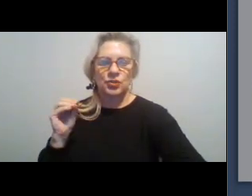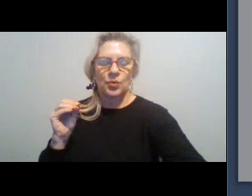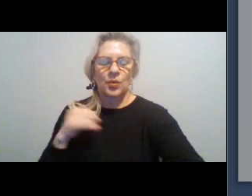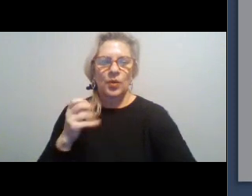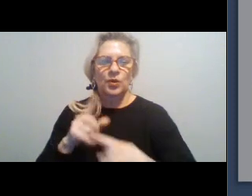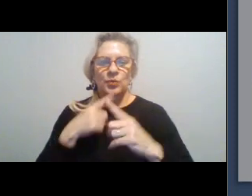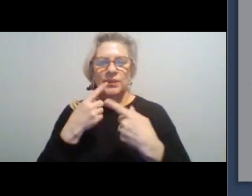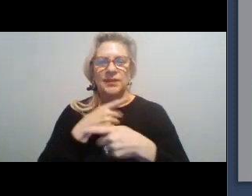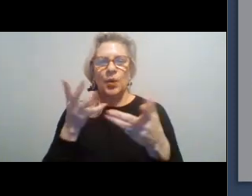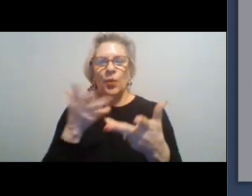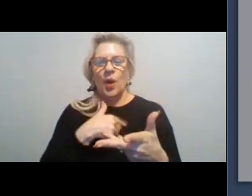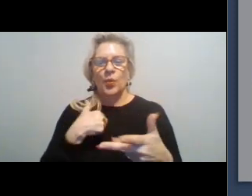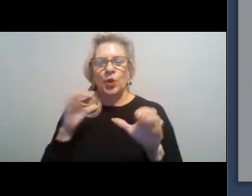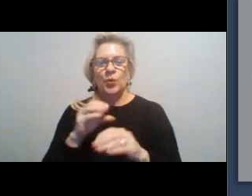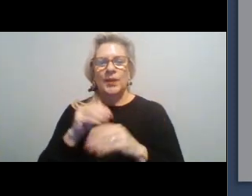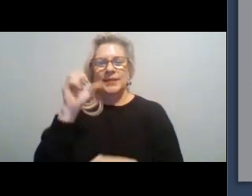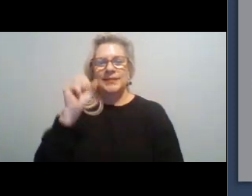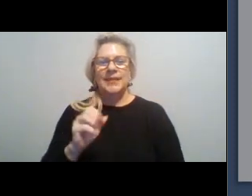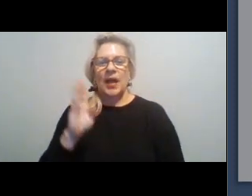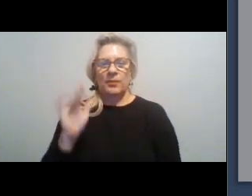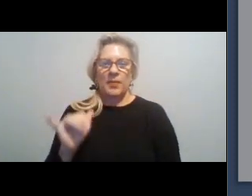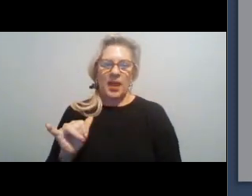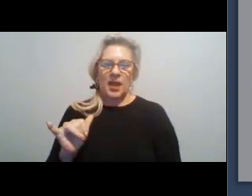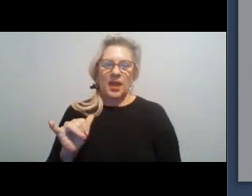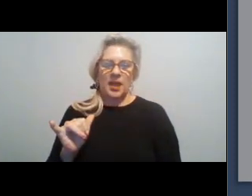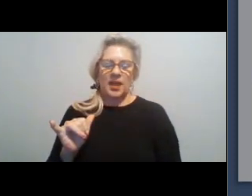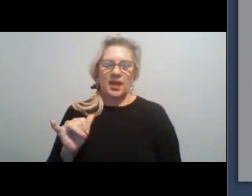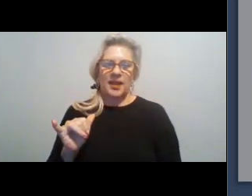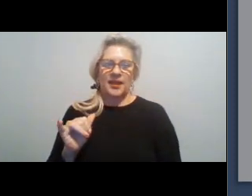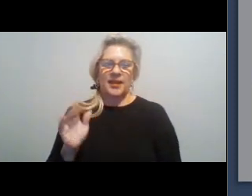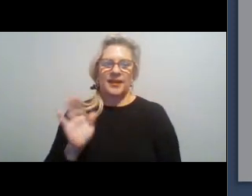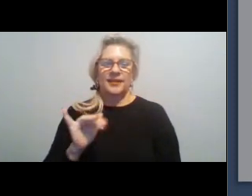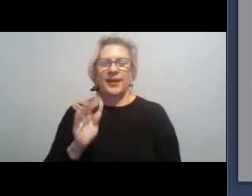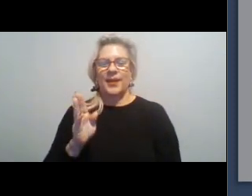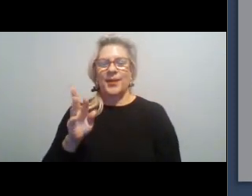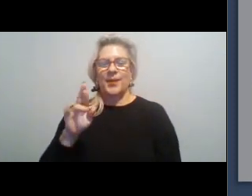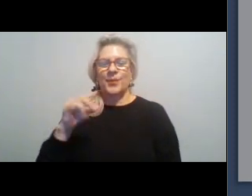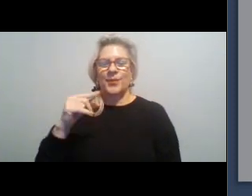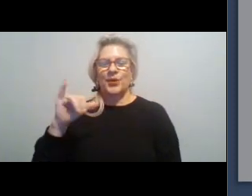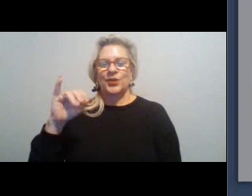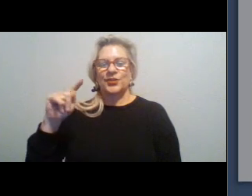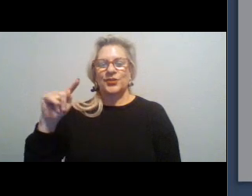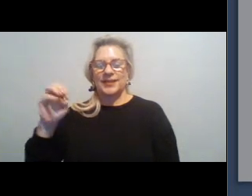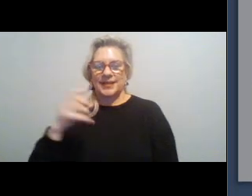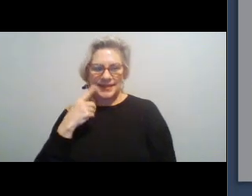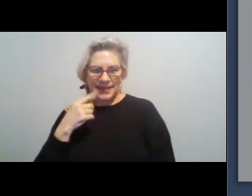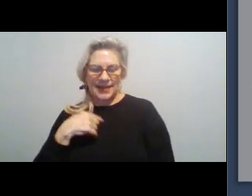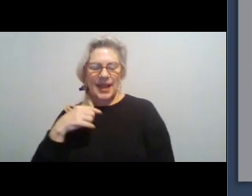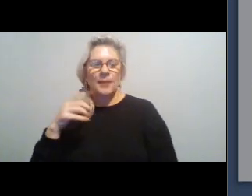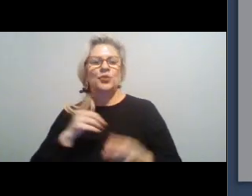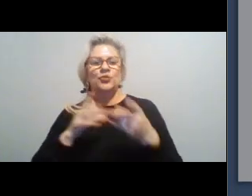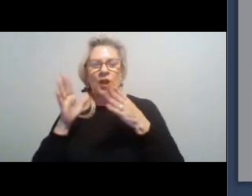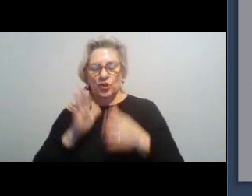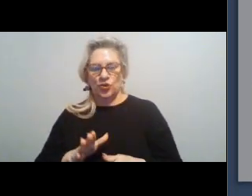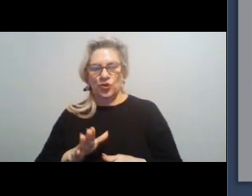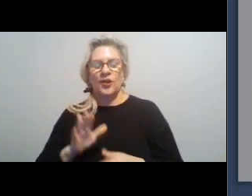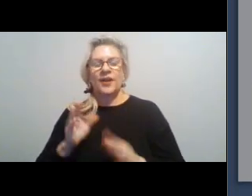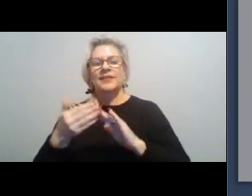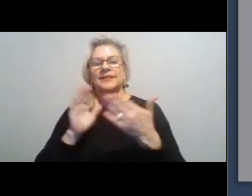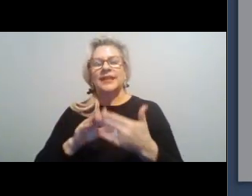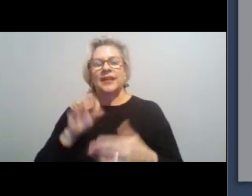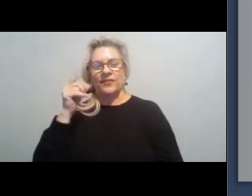tell you about what we're doing in the South Bay. As Bridget said, I'm Jackie Bacharach, Executive Director of South Bay Cities Council of Governments, and